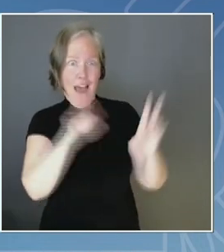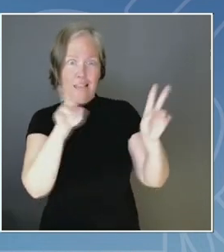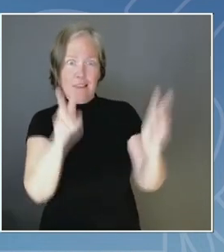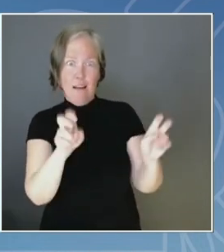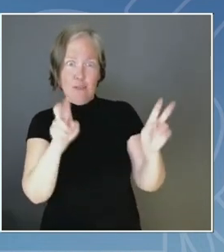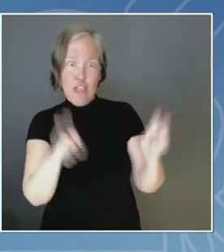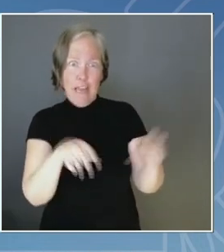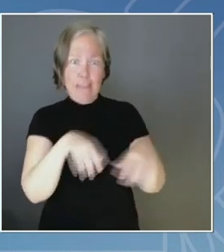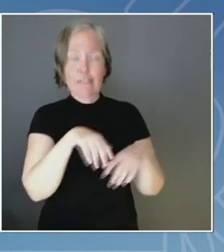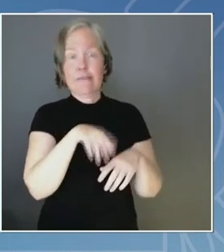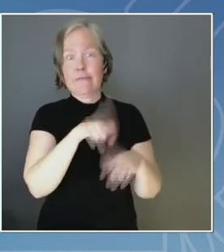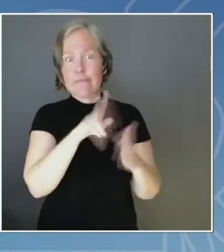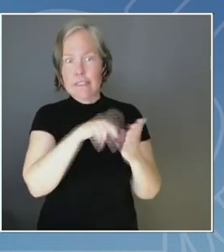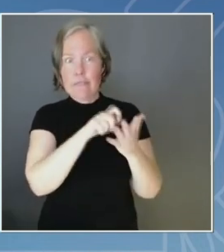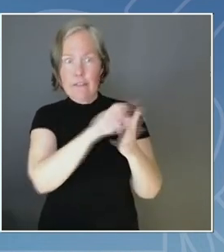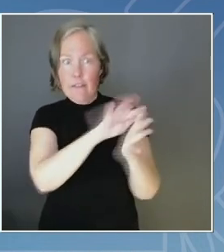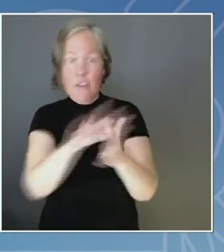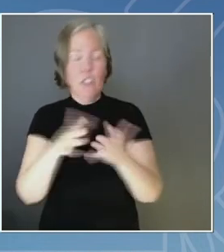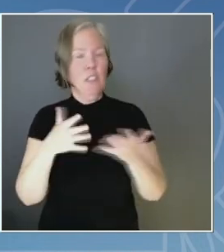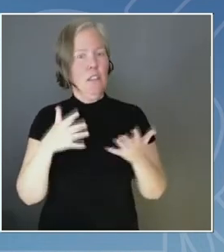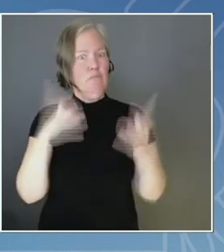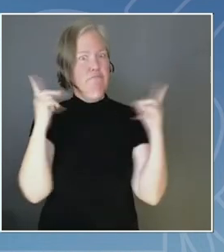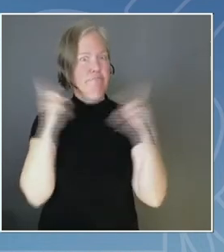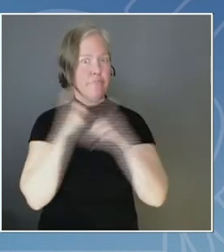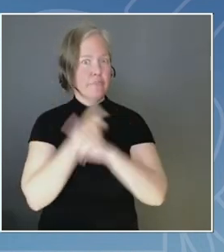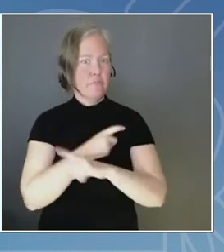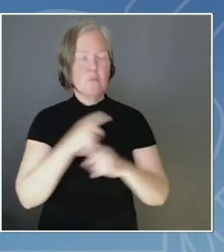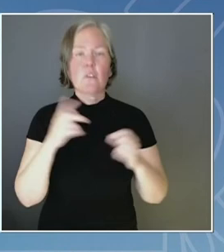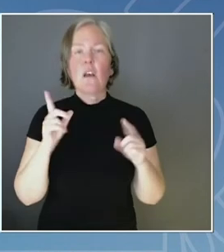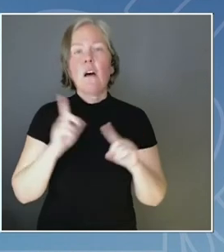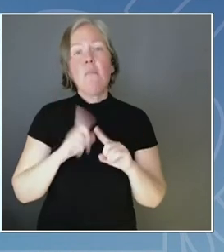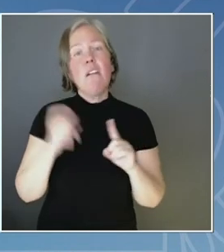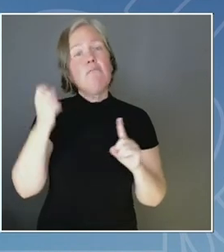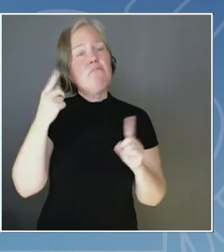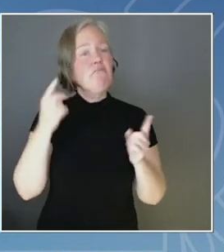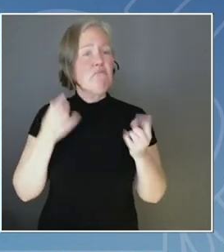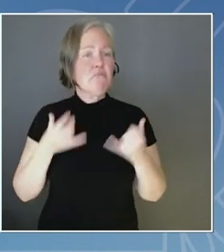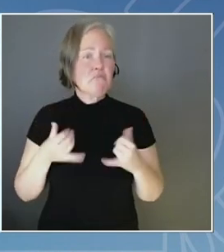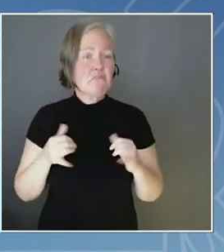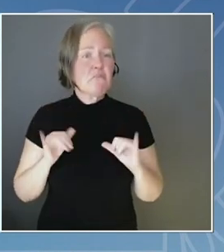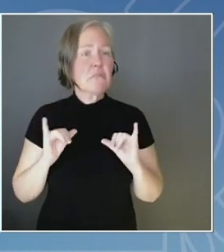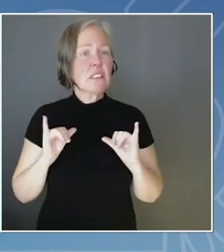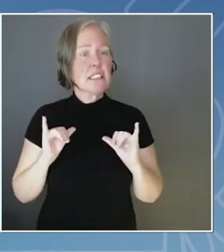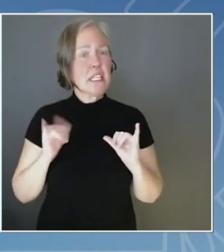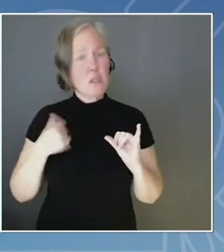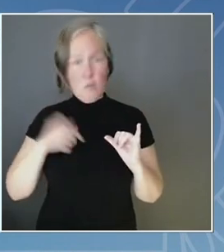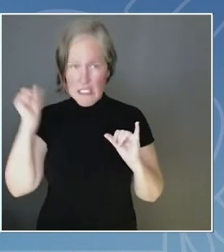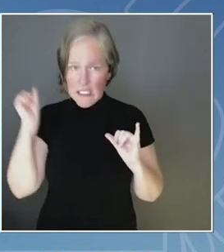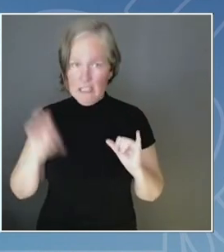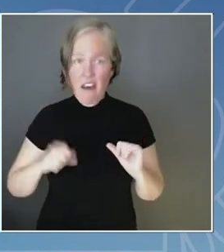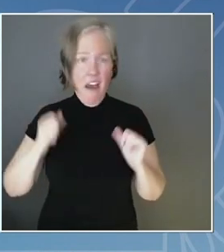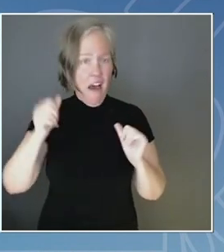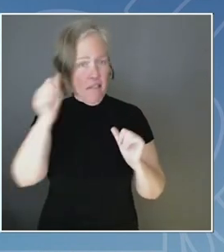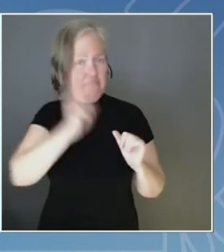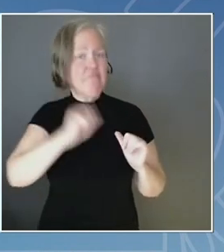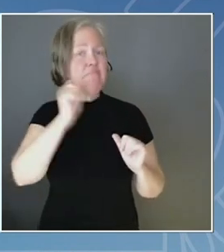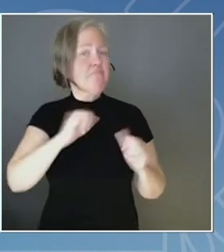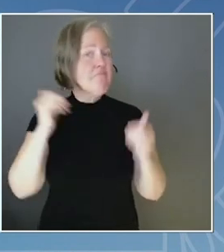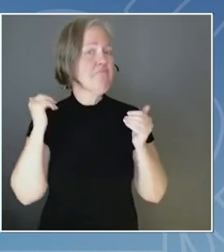these are just, relatively speaking, is something that one can overcome. And if